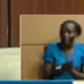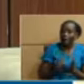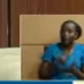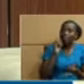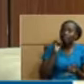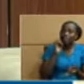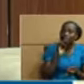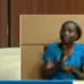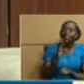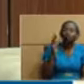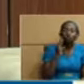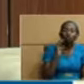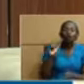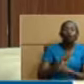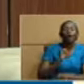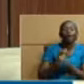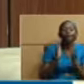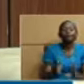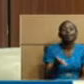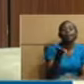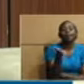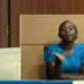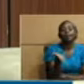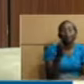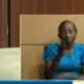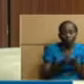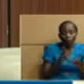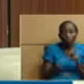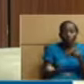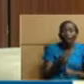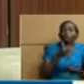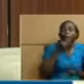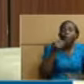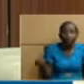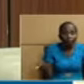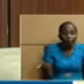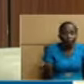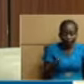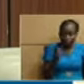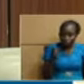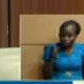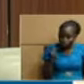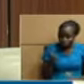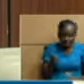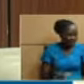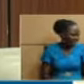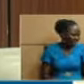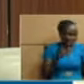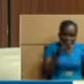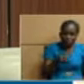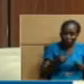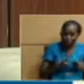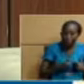tapped, they're just there. And some of these people earn much better. I can tell you, Charles, you don't earn better than someone who owns a